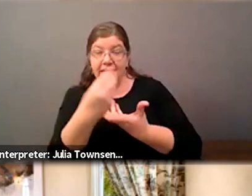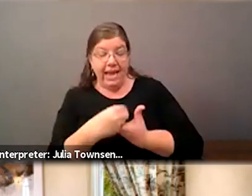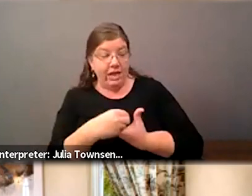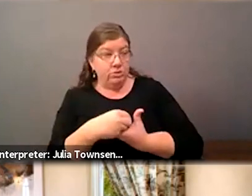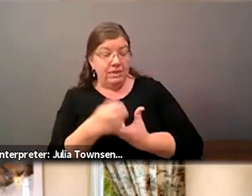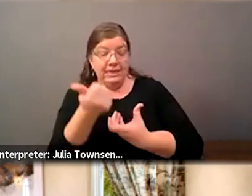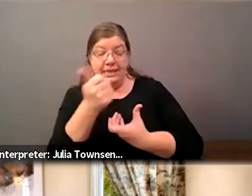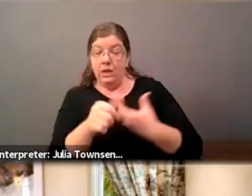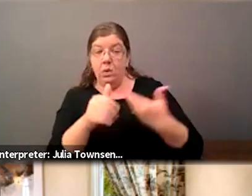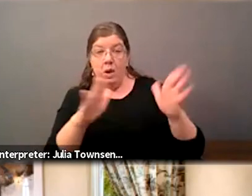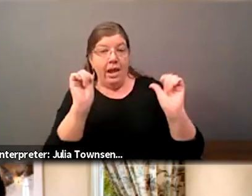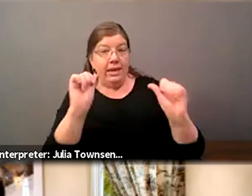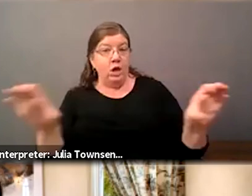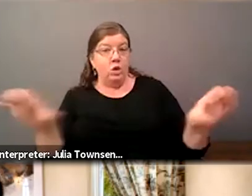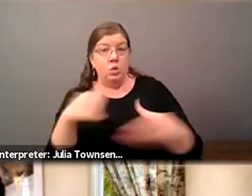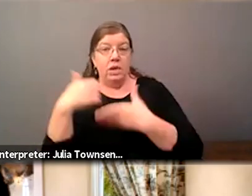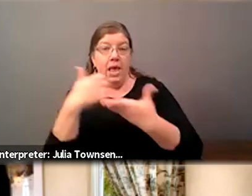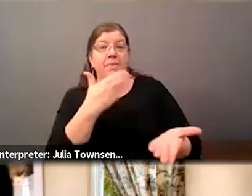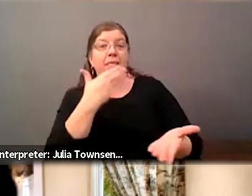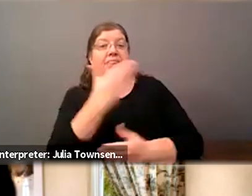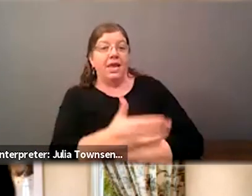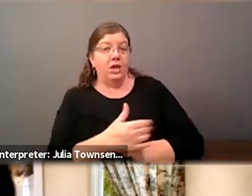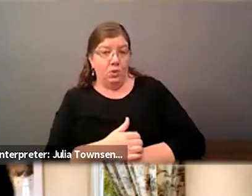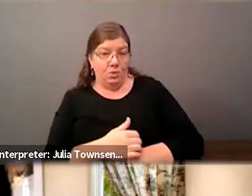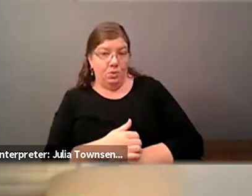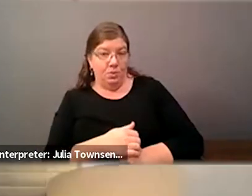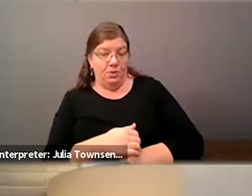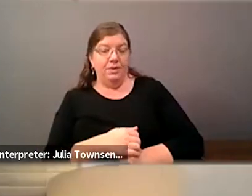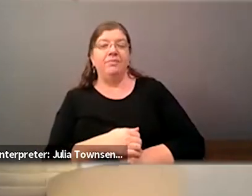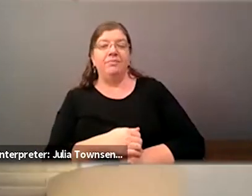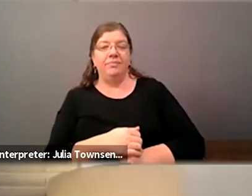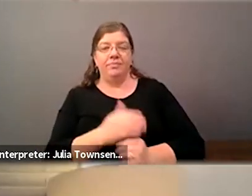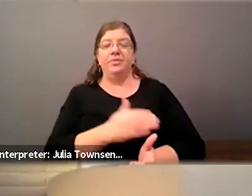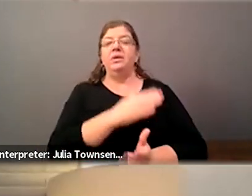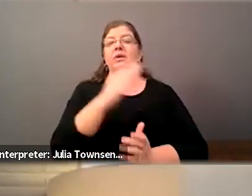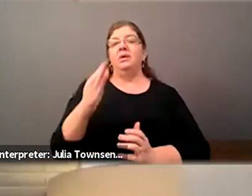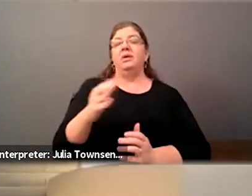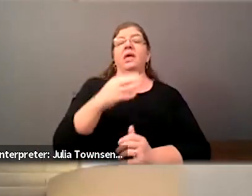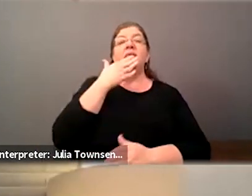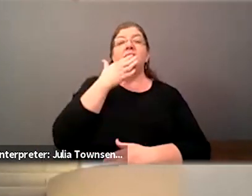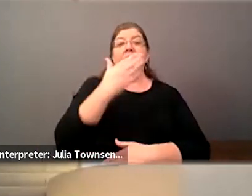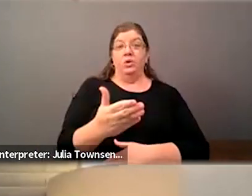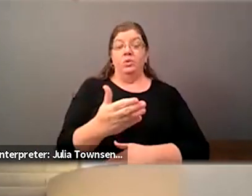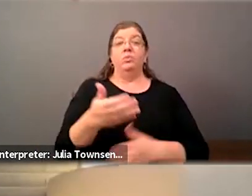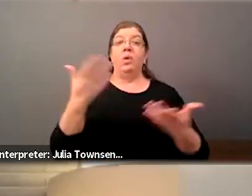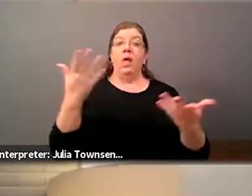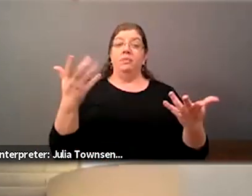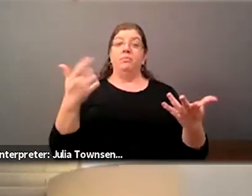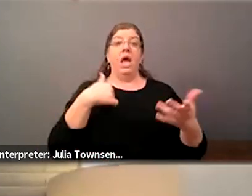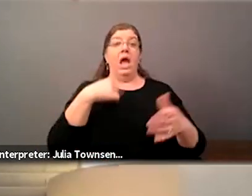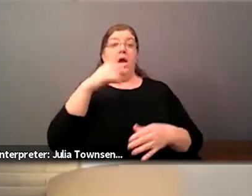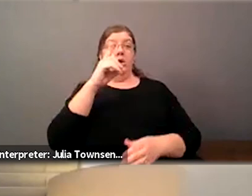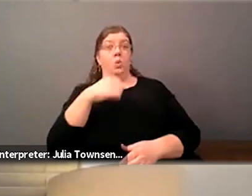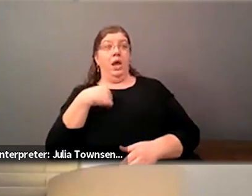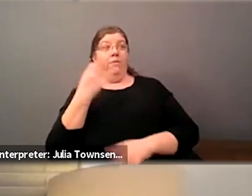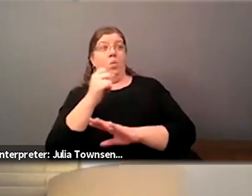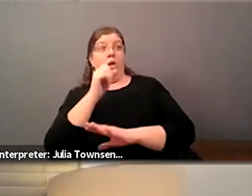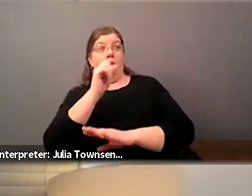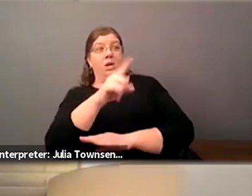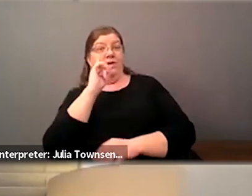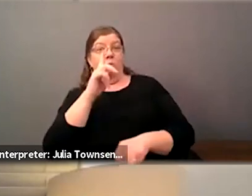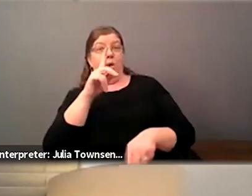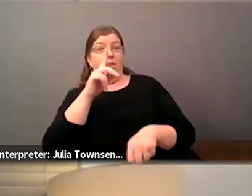whatever i can do to help so thank you thanks ms alvarez well i do have a question for the